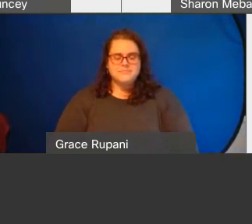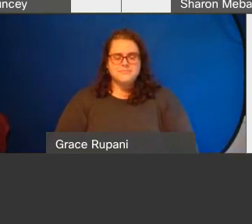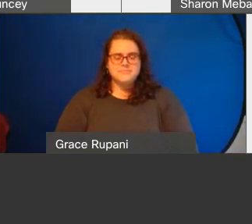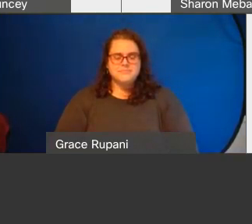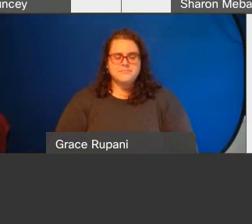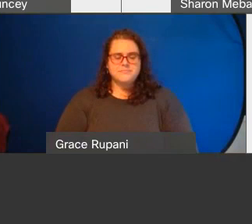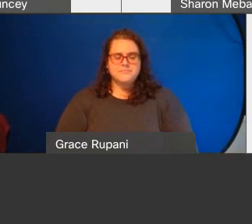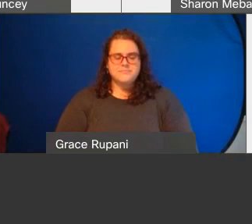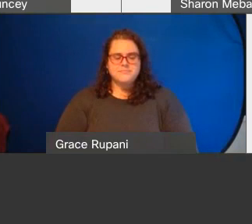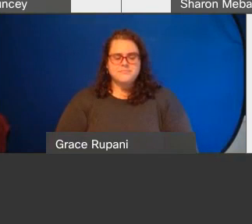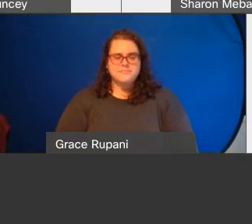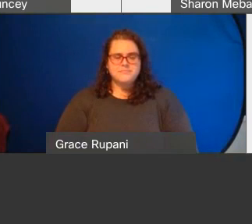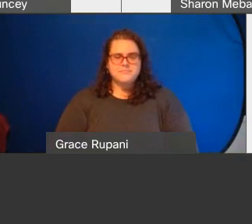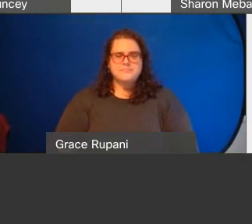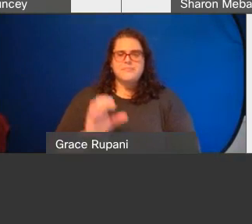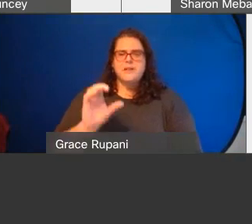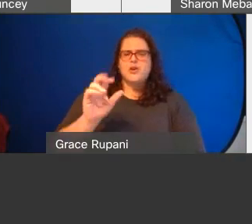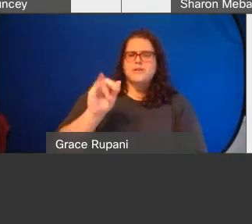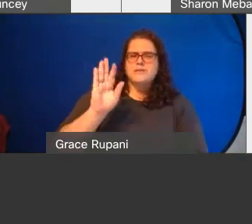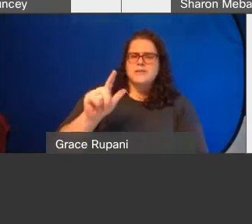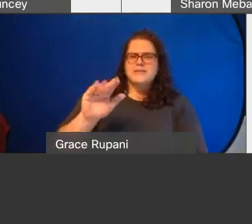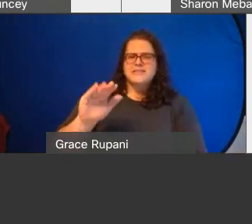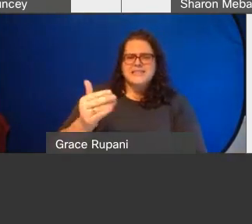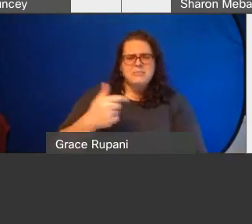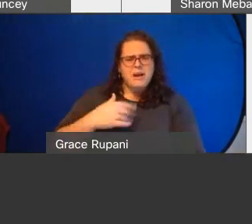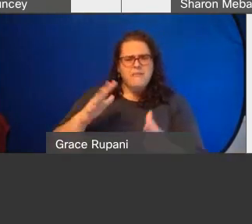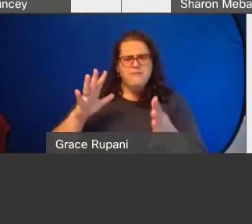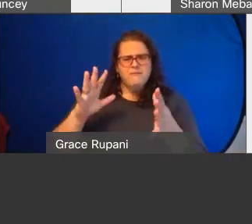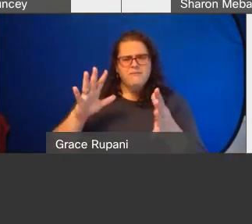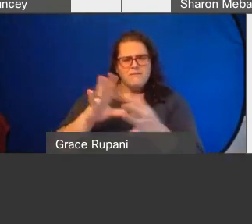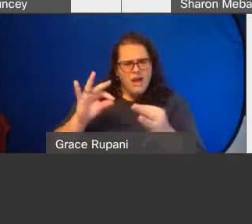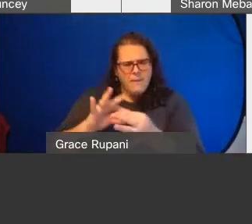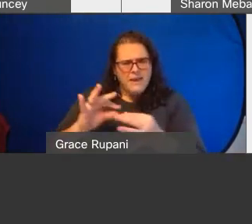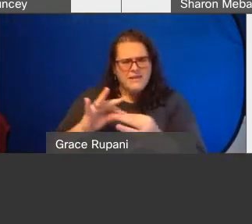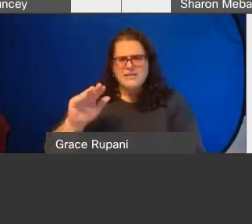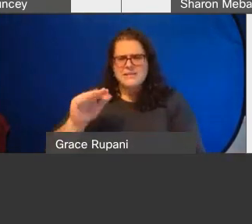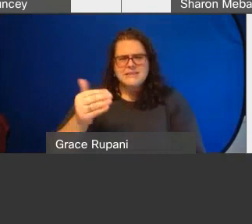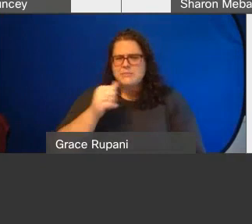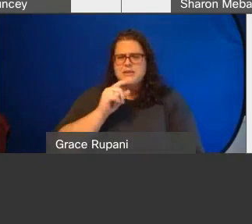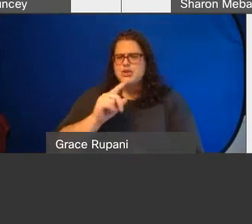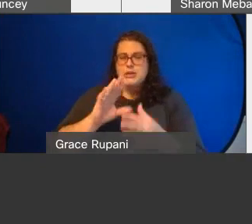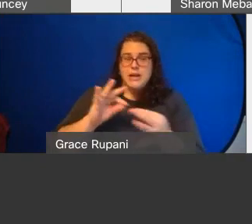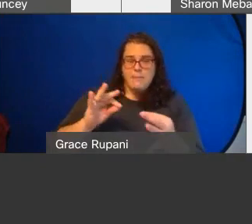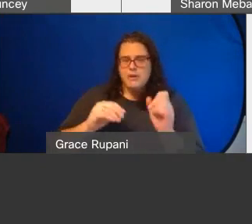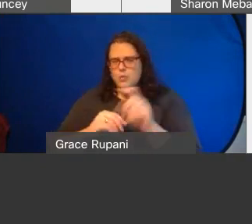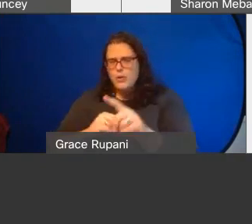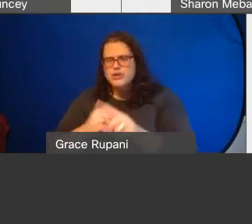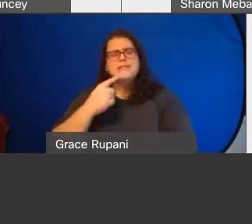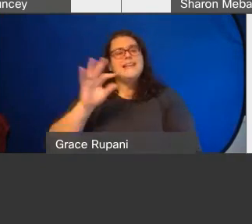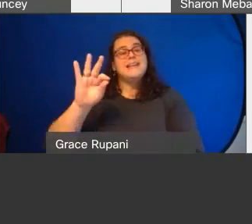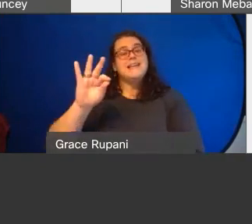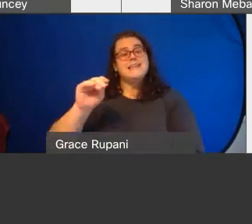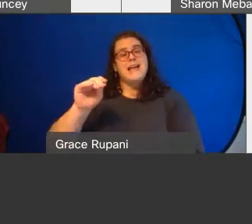It looks like we have a comment. Not sure if it's a comment or a question. The retainer payment is for 90 individual